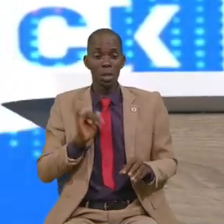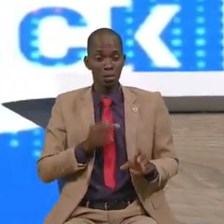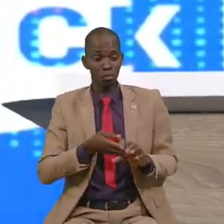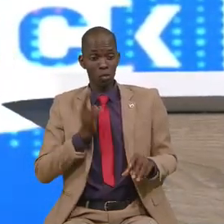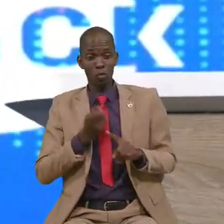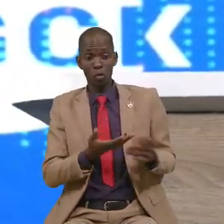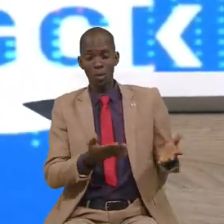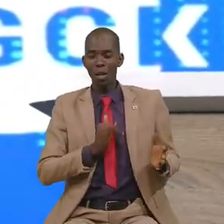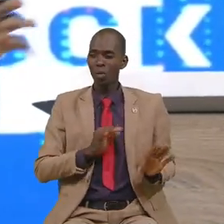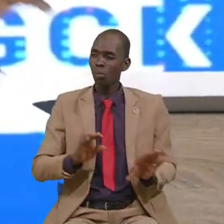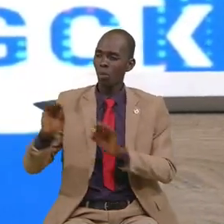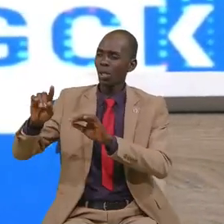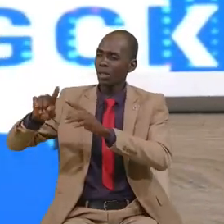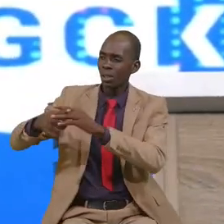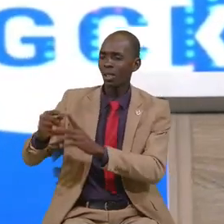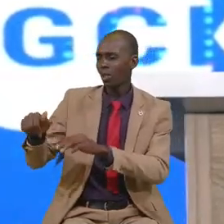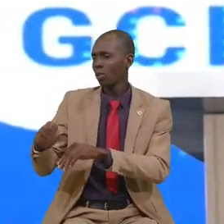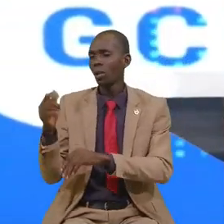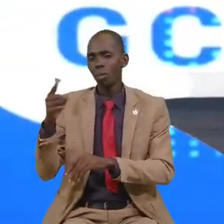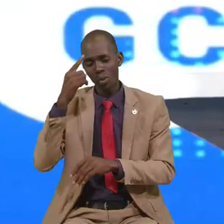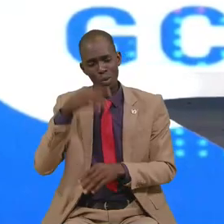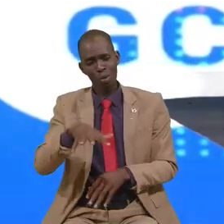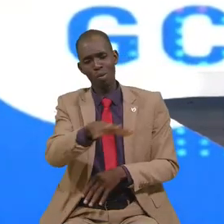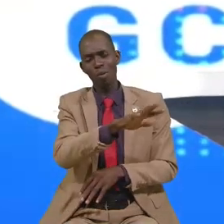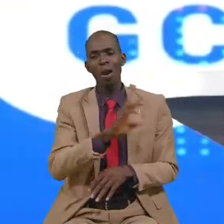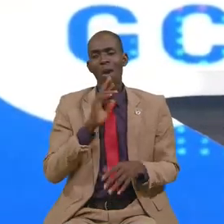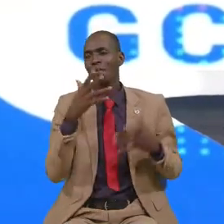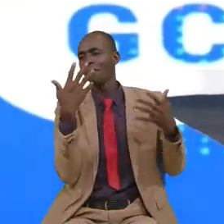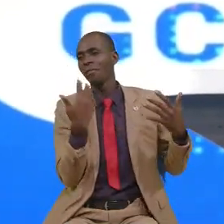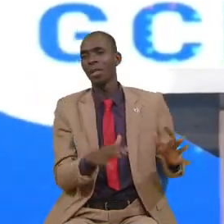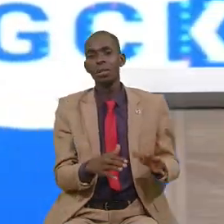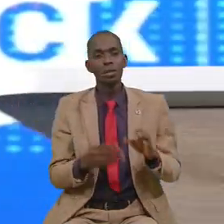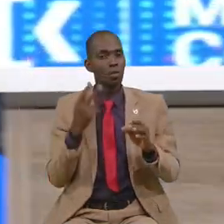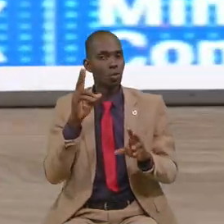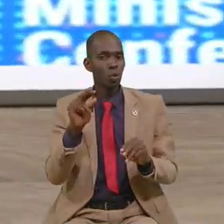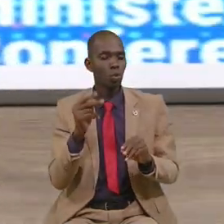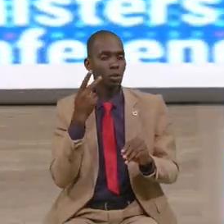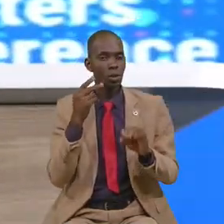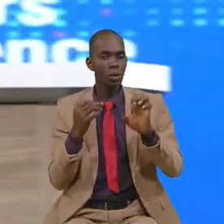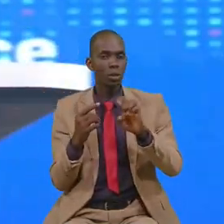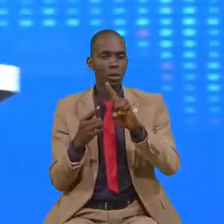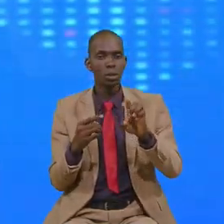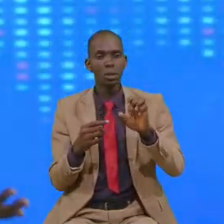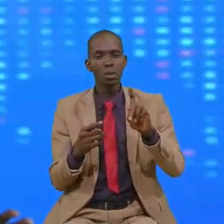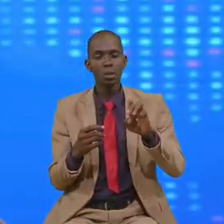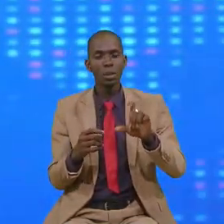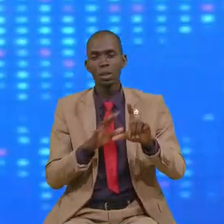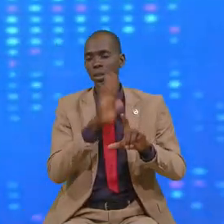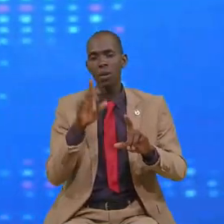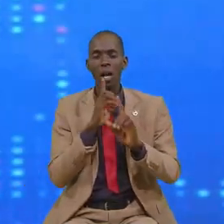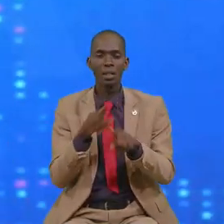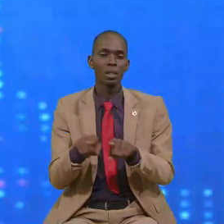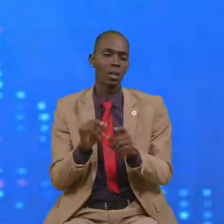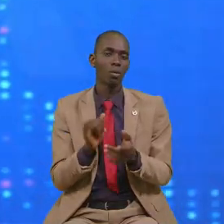thing, because this one, they are finished. Ezekiel did not say that. When God asks you a question, he knows what he will